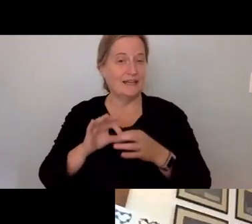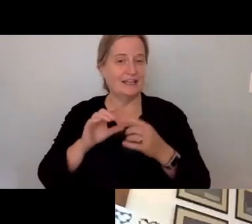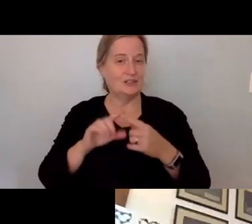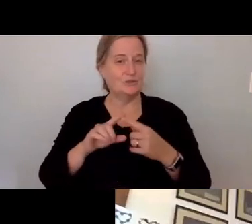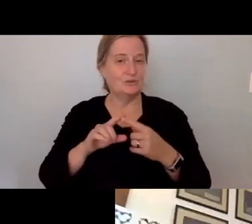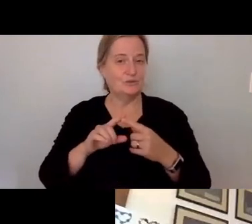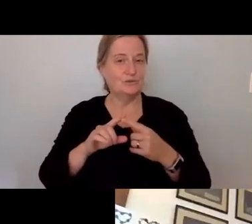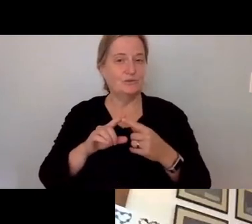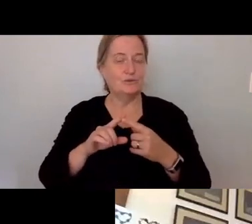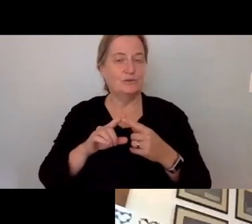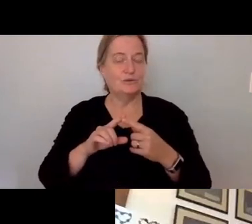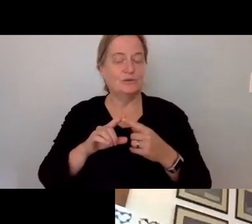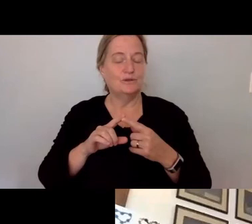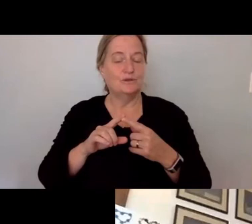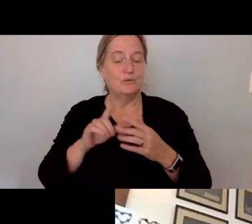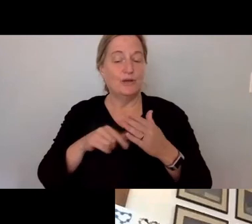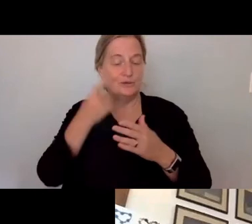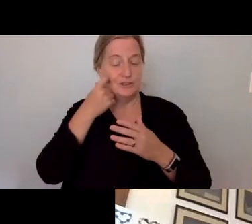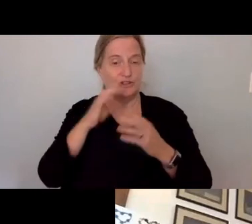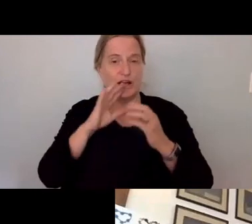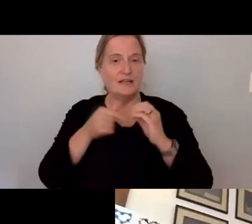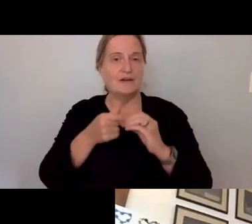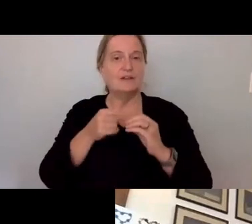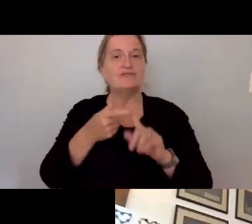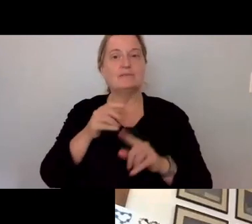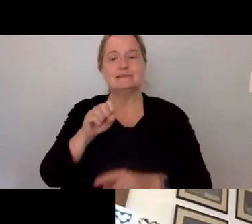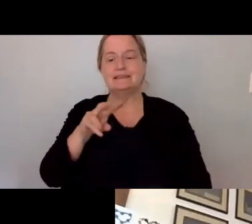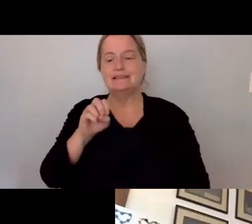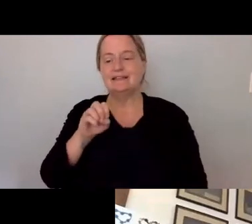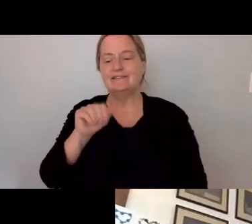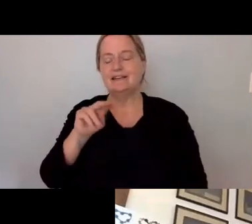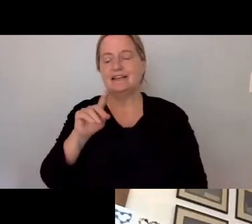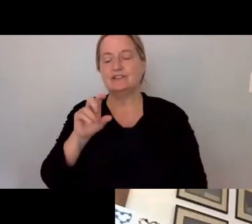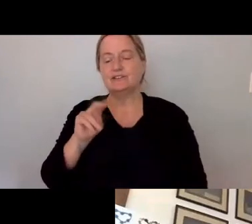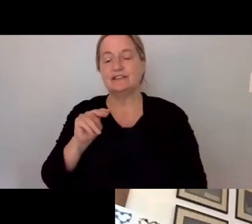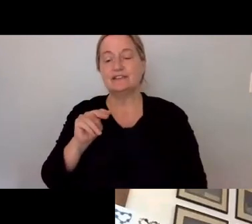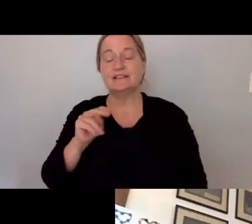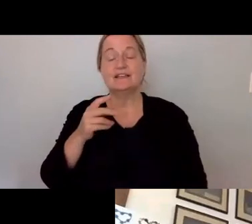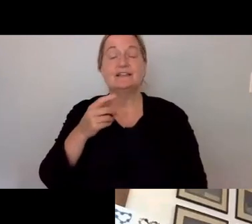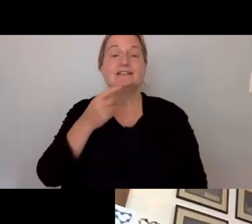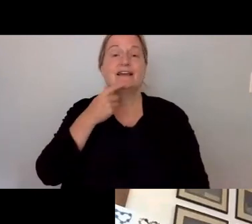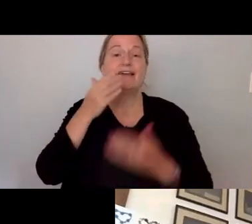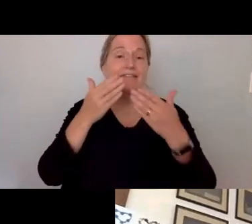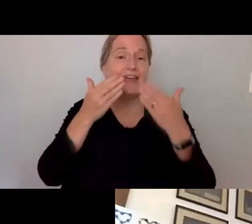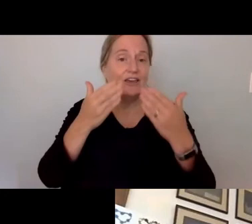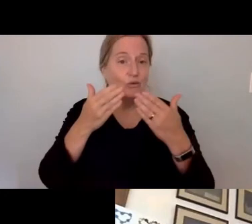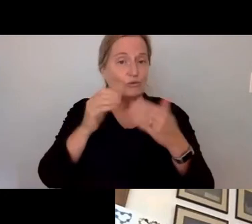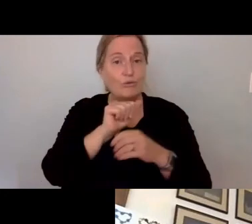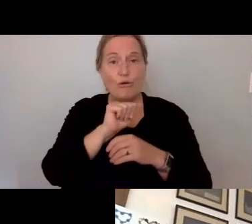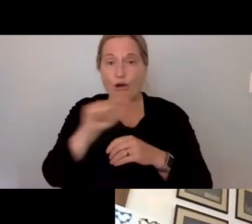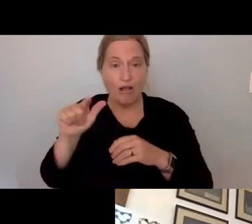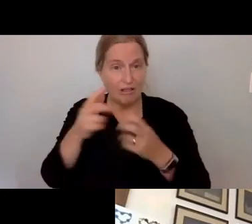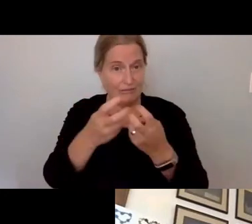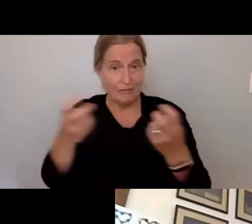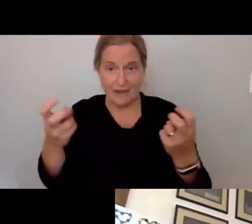Anderson. It says, thank you to all of you on the panel for your past, present, and future support. On the issue of PCAs,